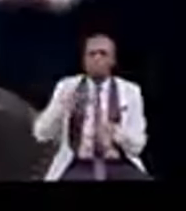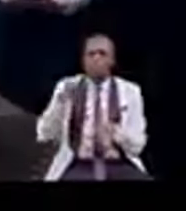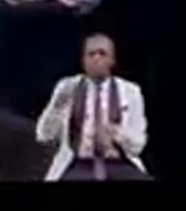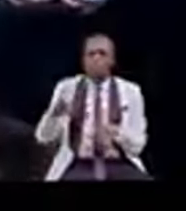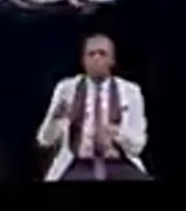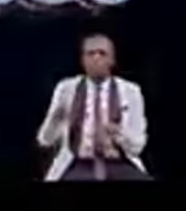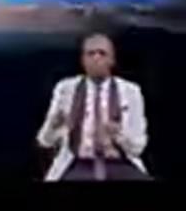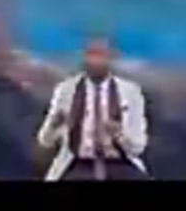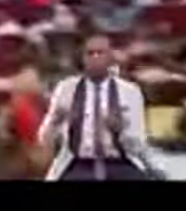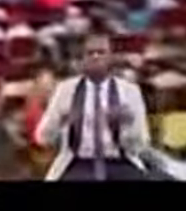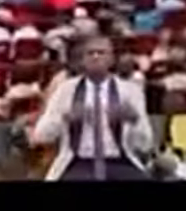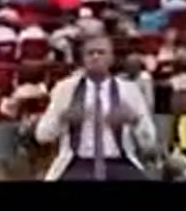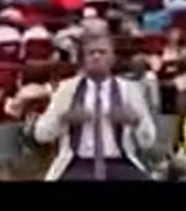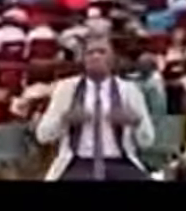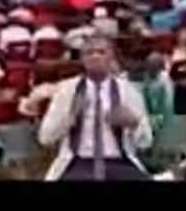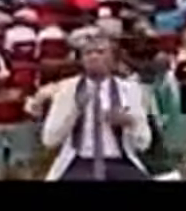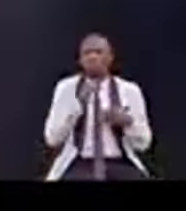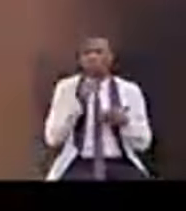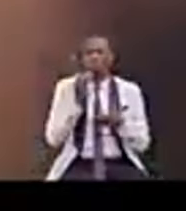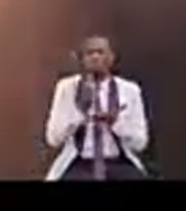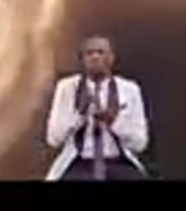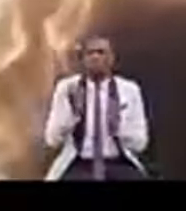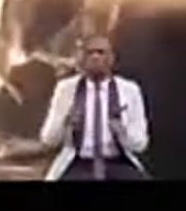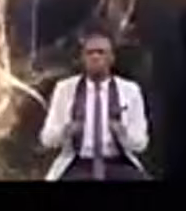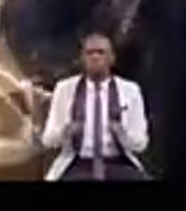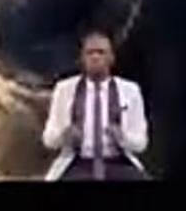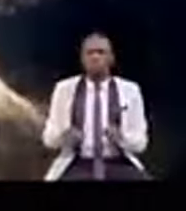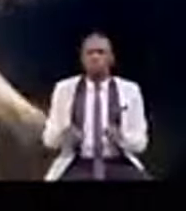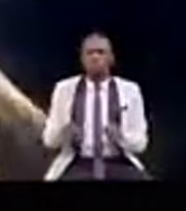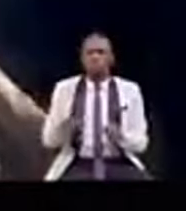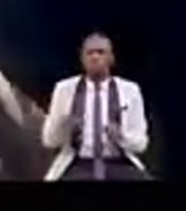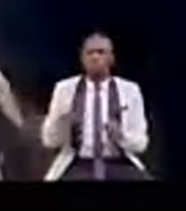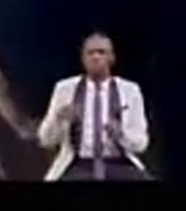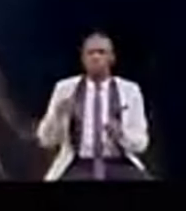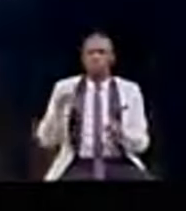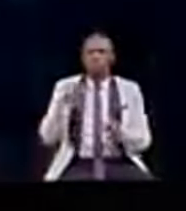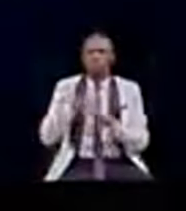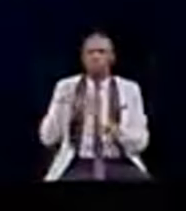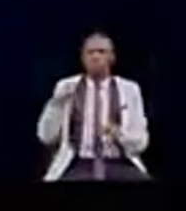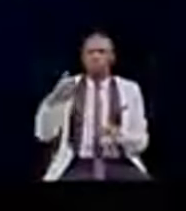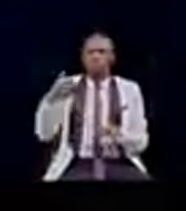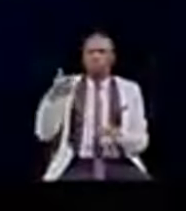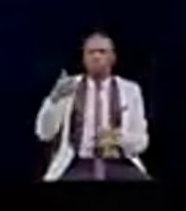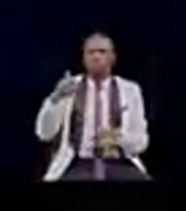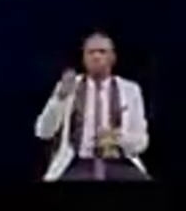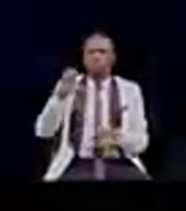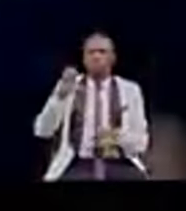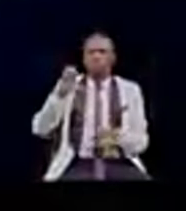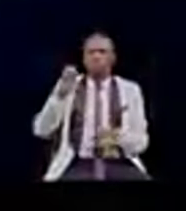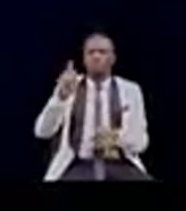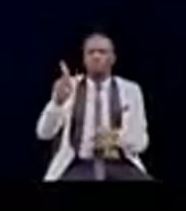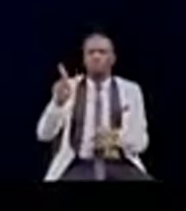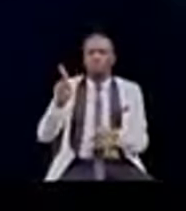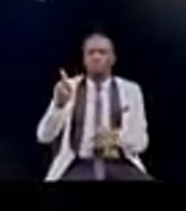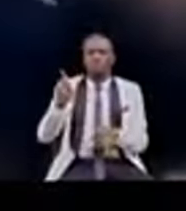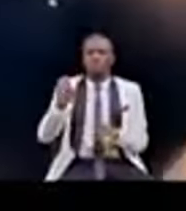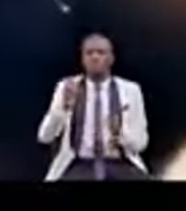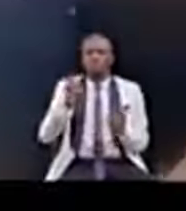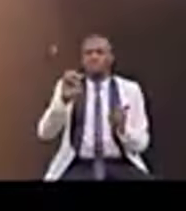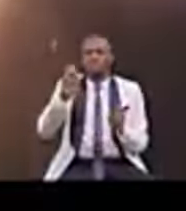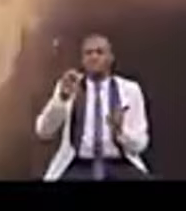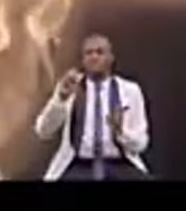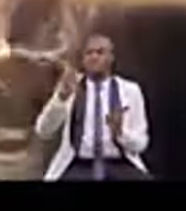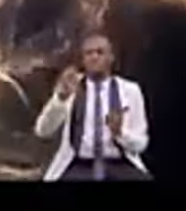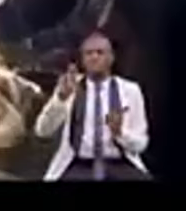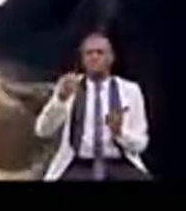they can die instantaneously. And it's like they don't care for life, but God cares for their lives.